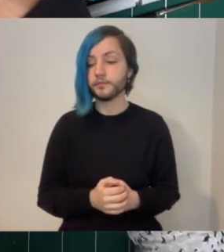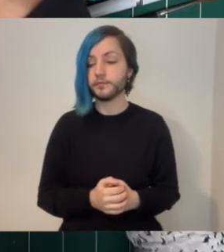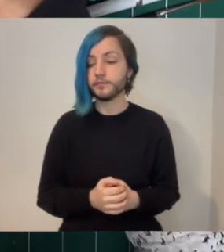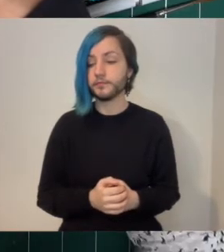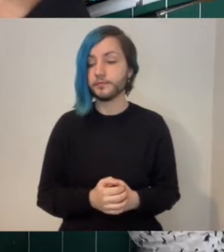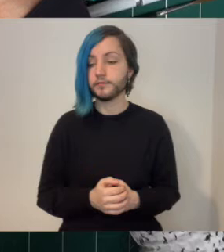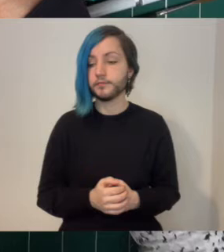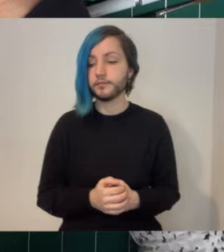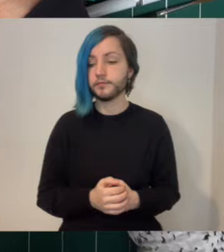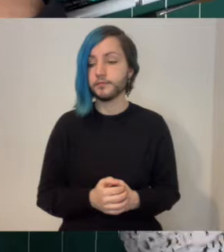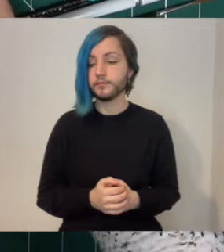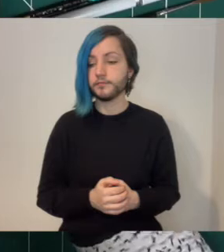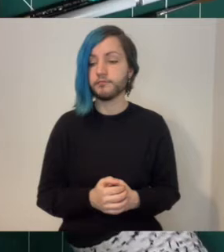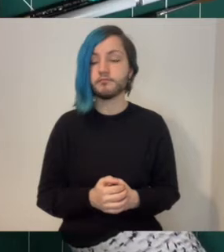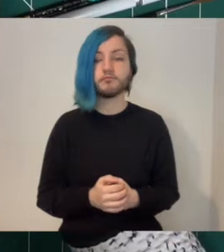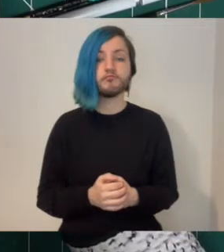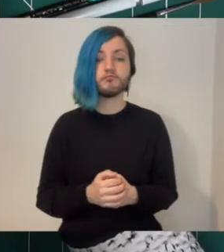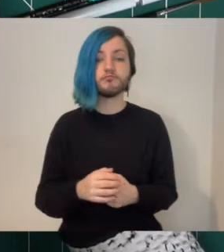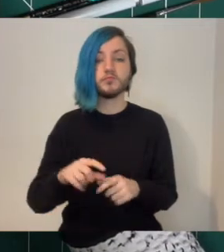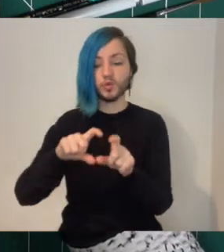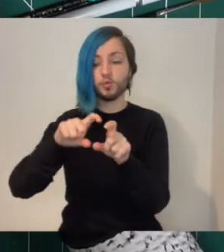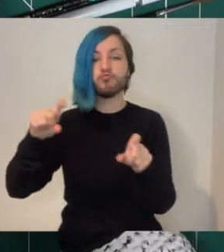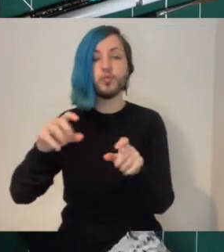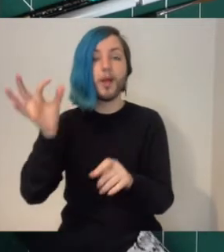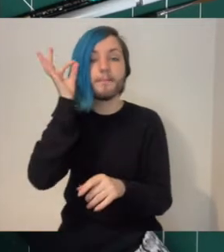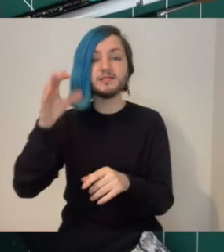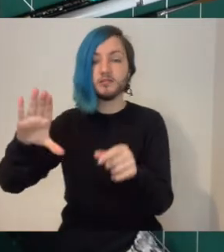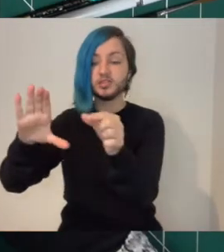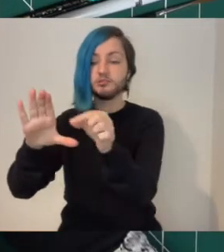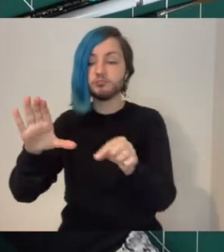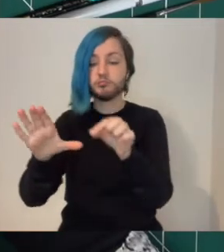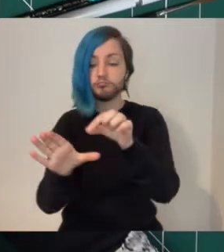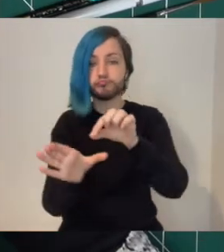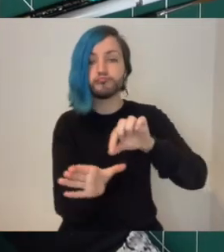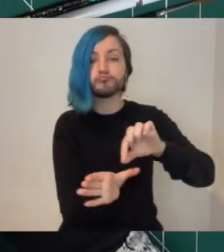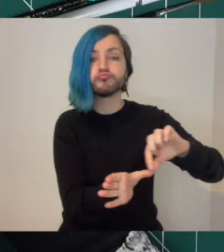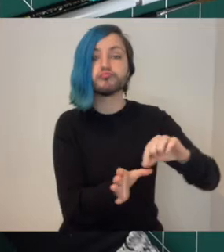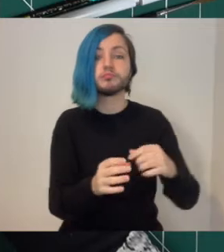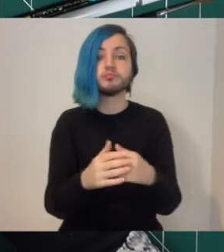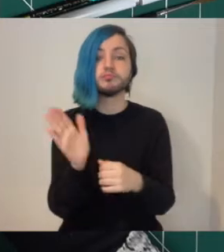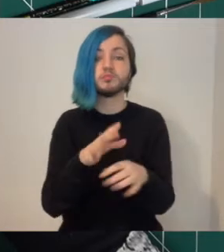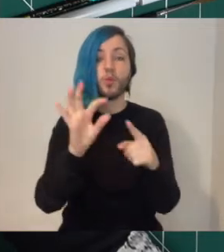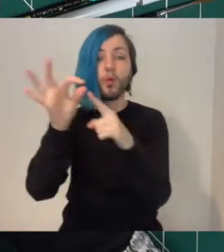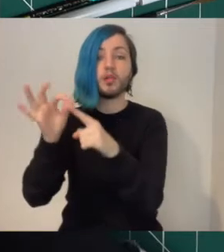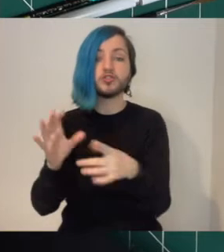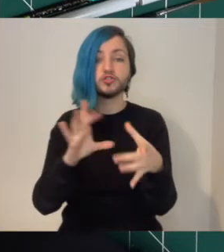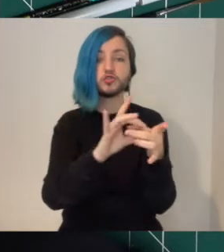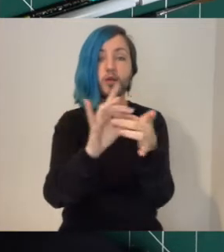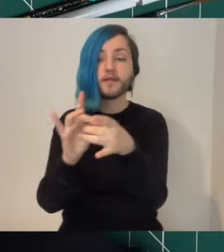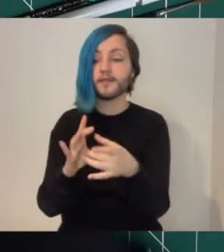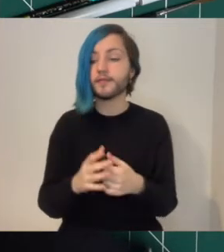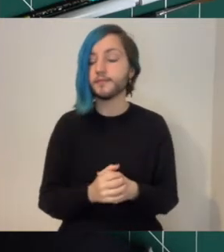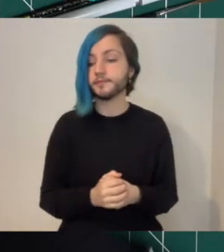And you just need to move your ruler and pencil around and just join up